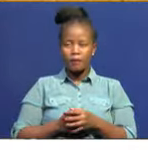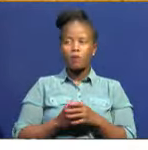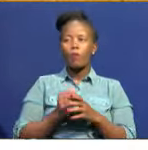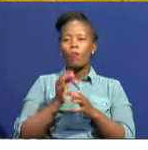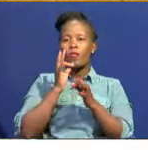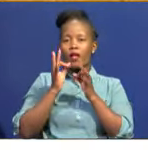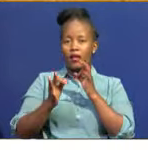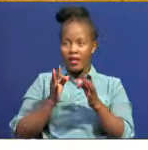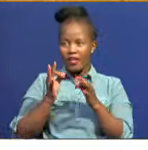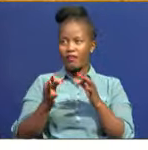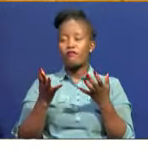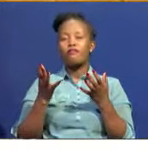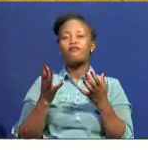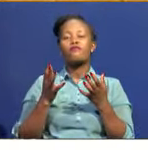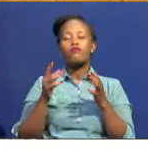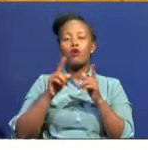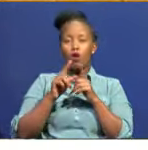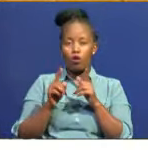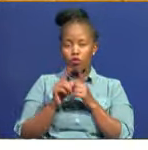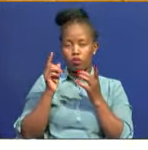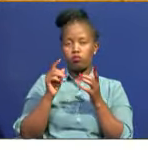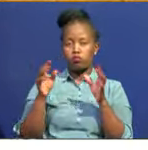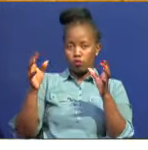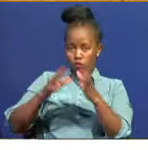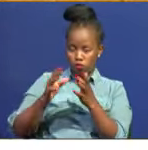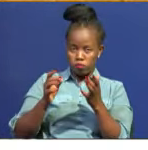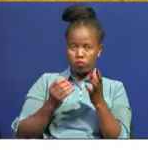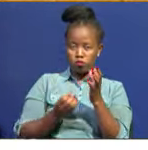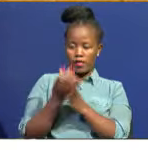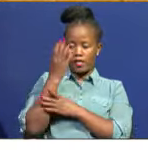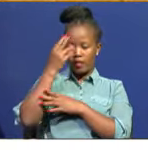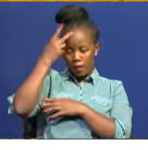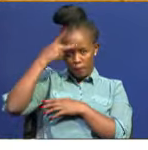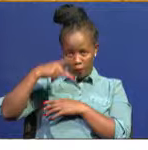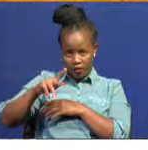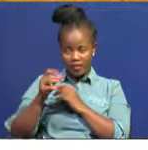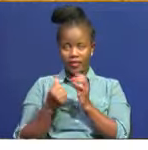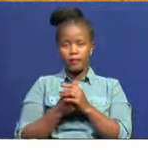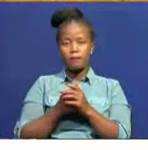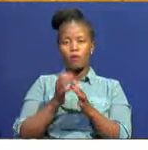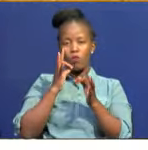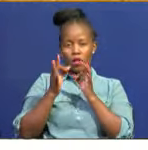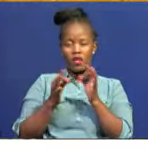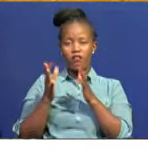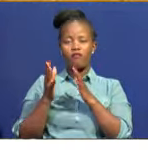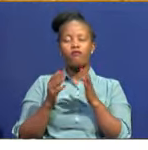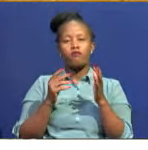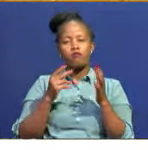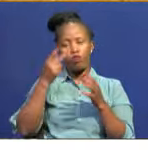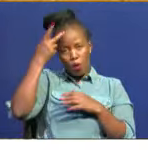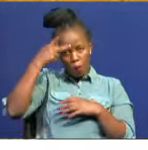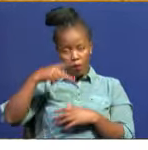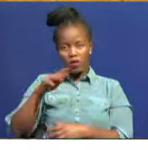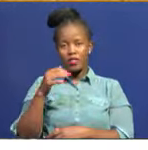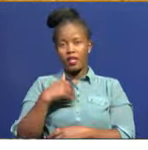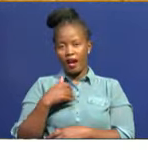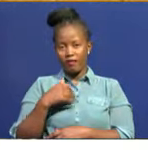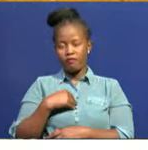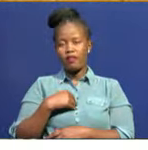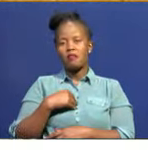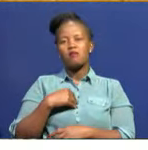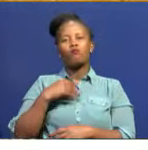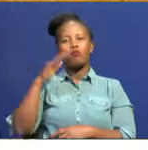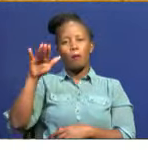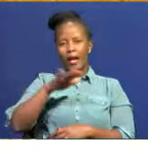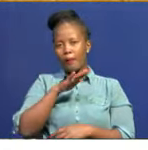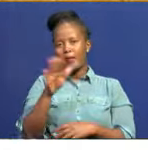able, and it's you to generate policy, if you can generate policy, this House will be more than happy